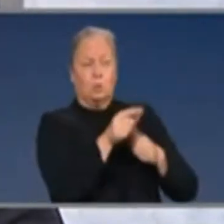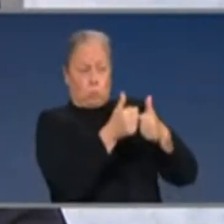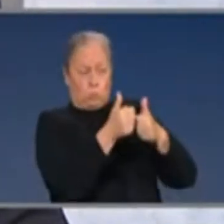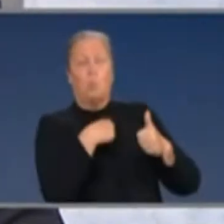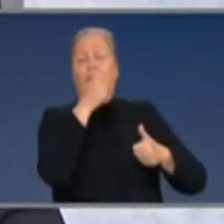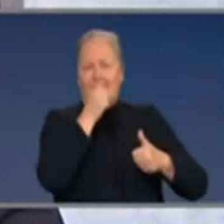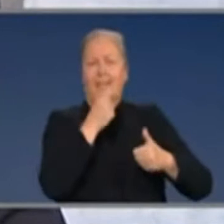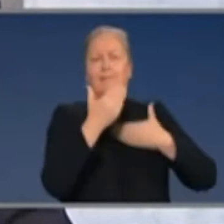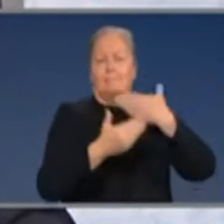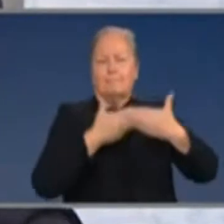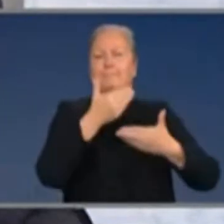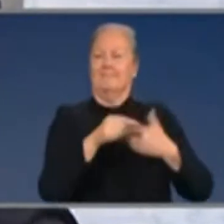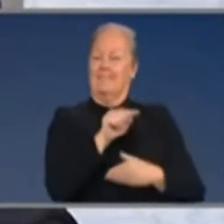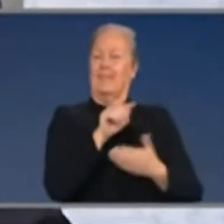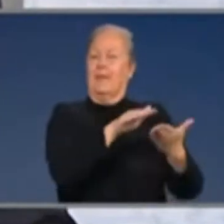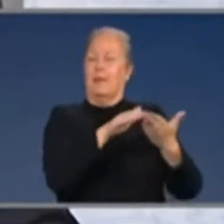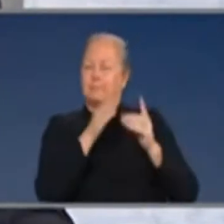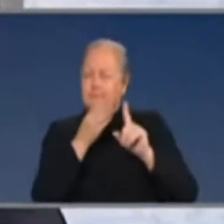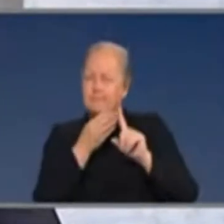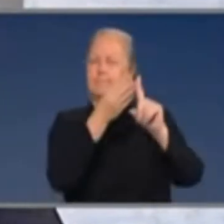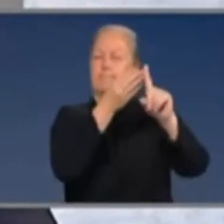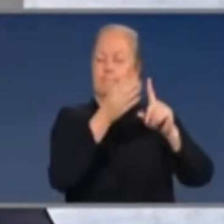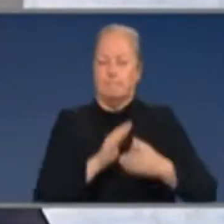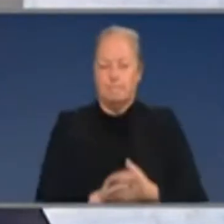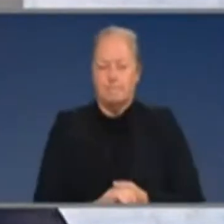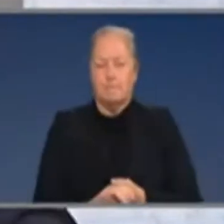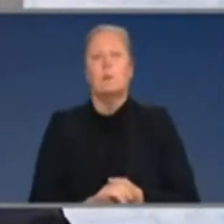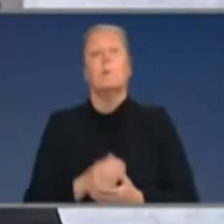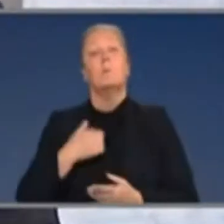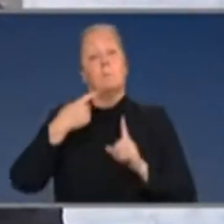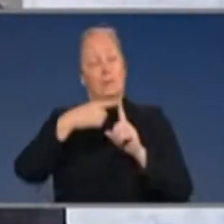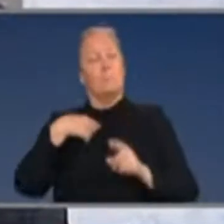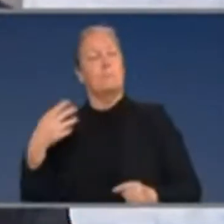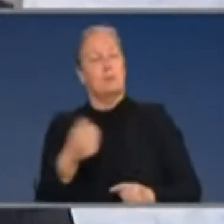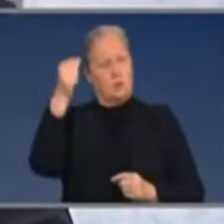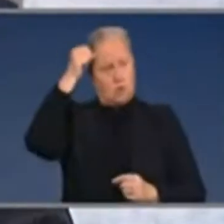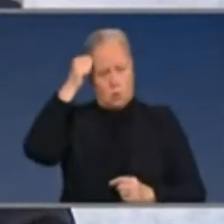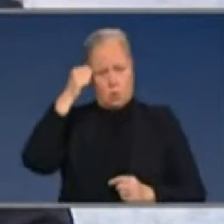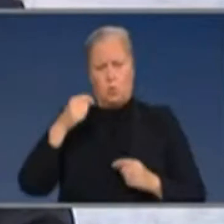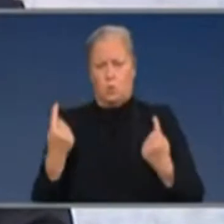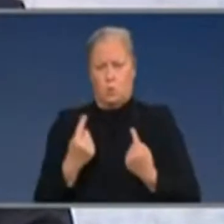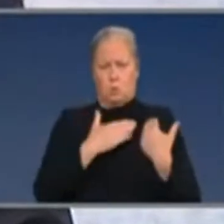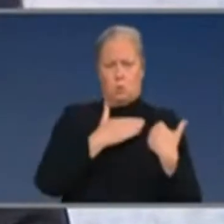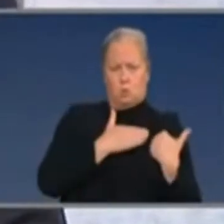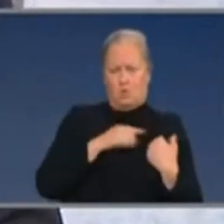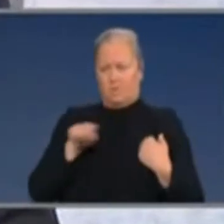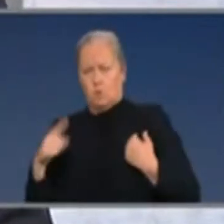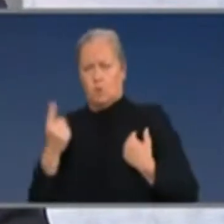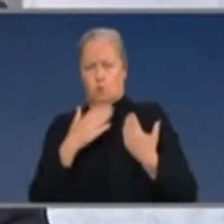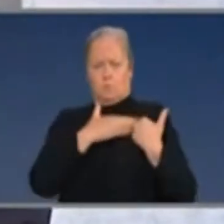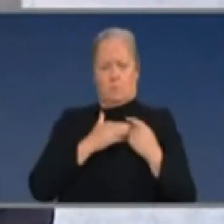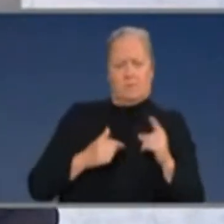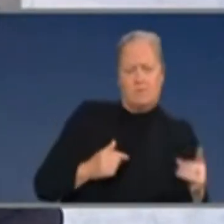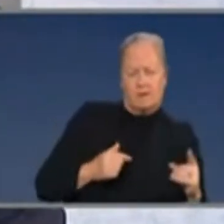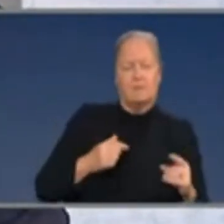achievement. But it's also about separating out where the accountabilities lie to get the action. And then there